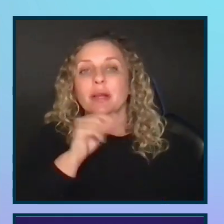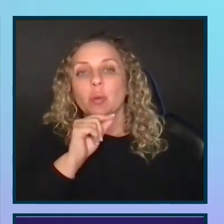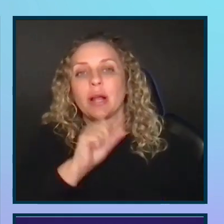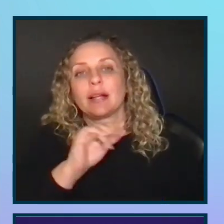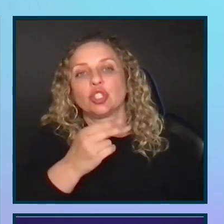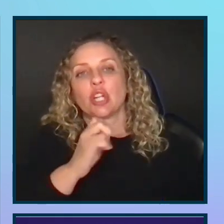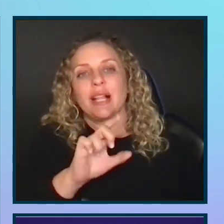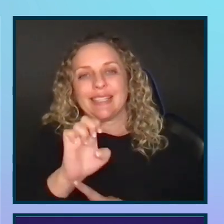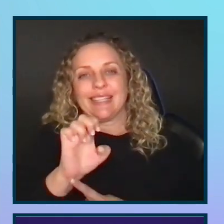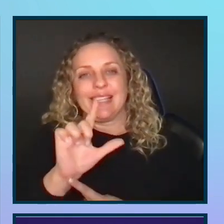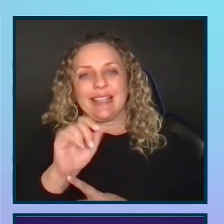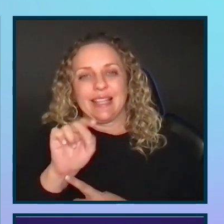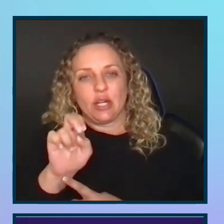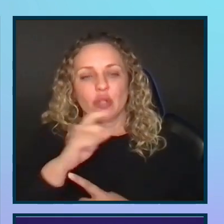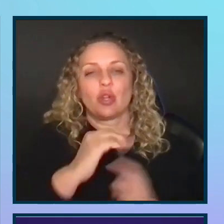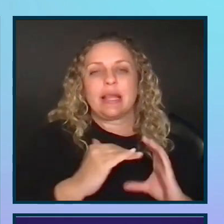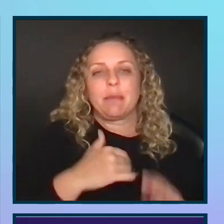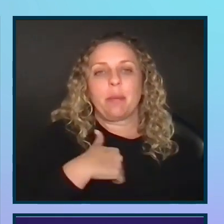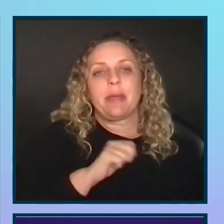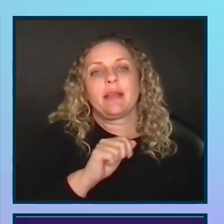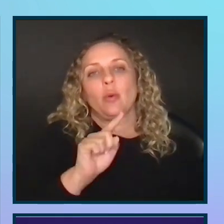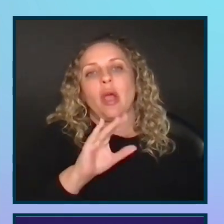E. Little. You can also email me at